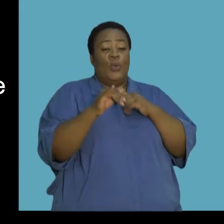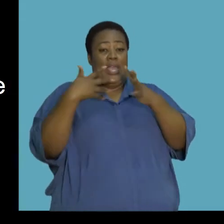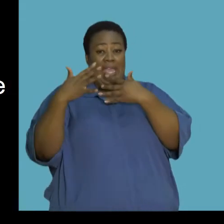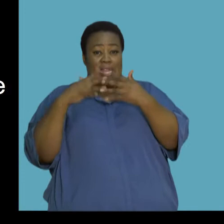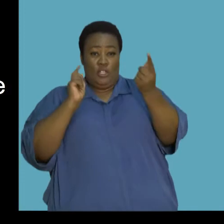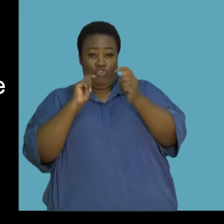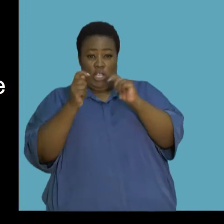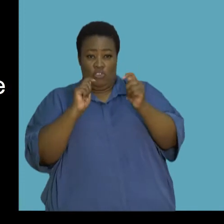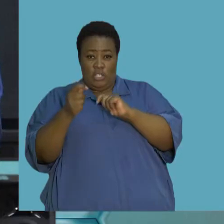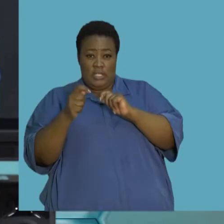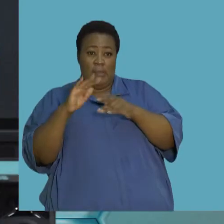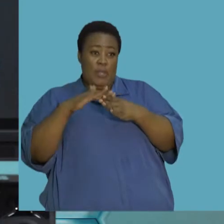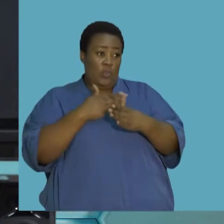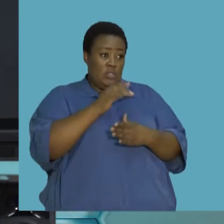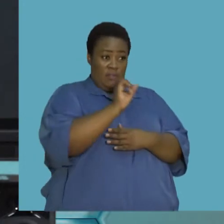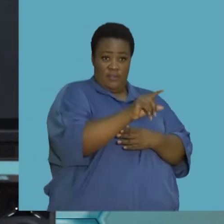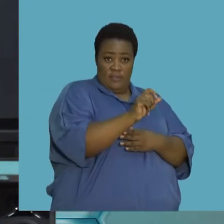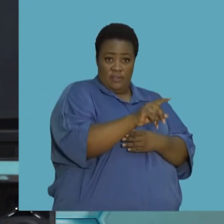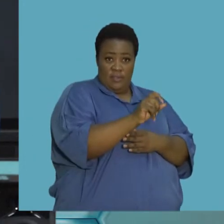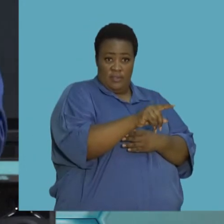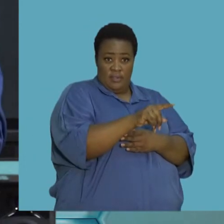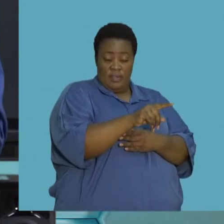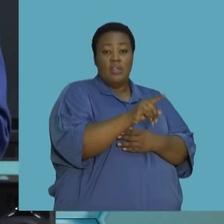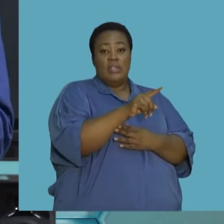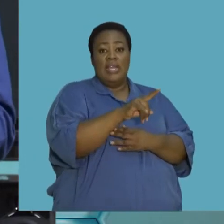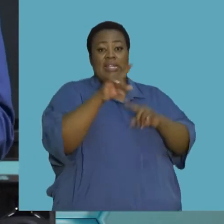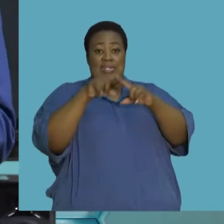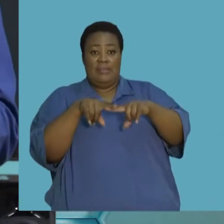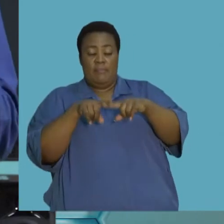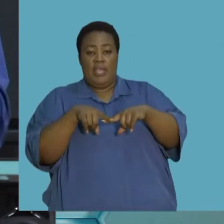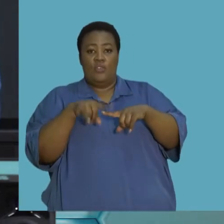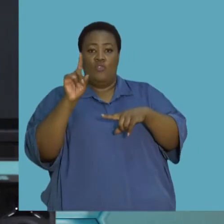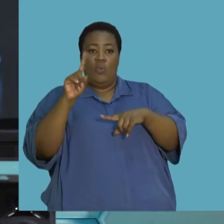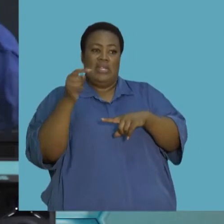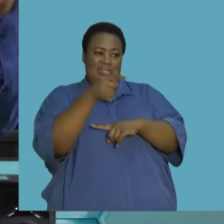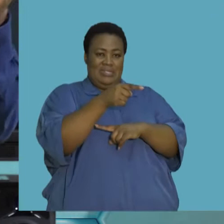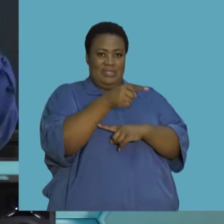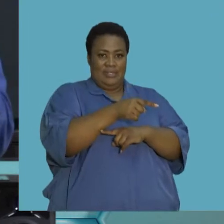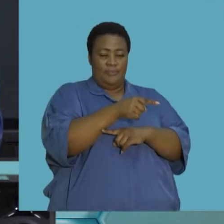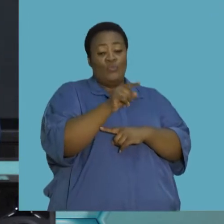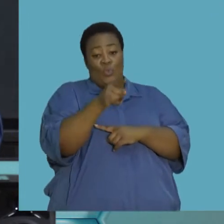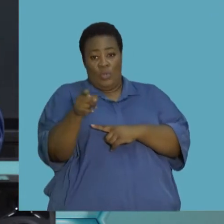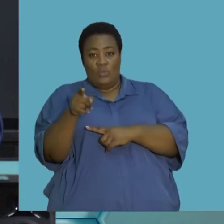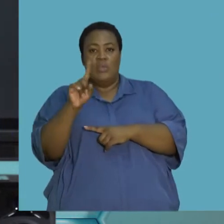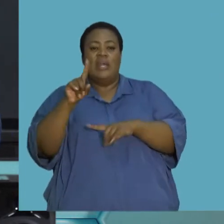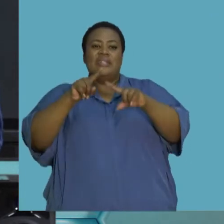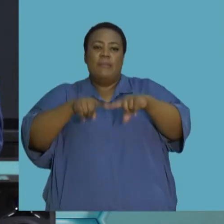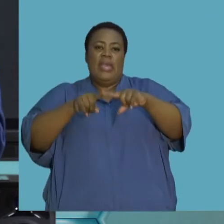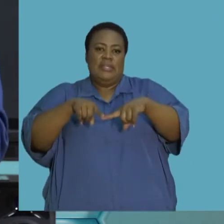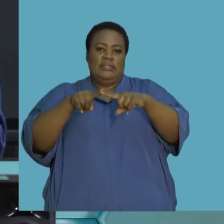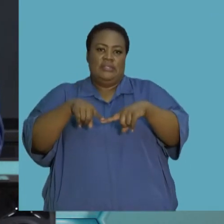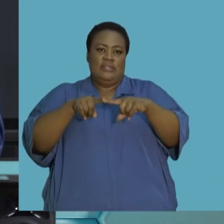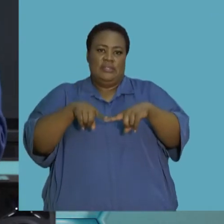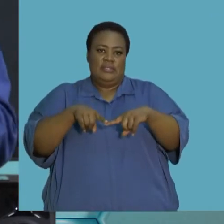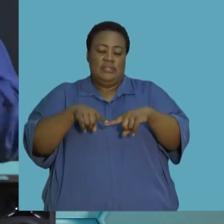whatever changes because of the independent variable is dependent on that variable. So we refer to those as the